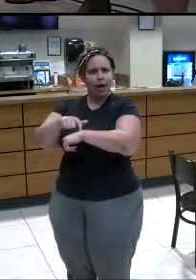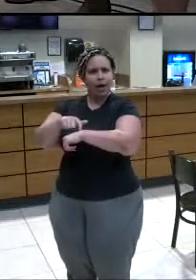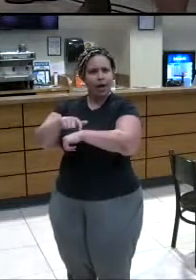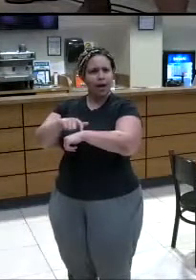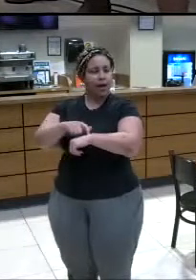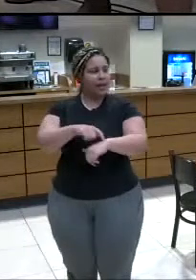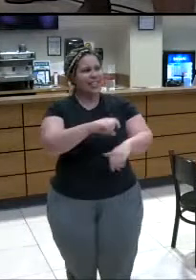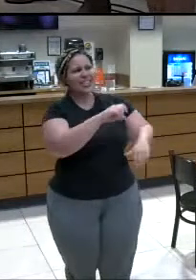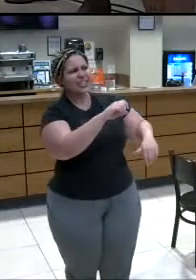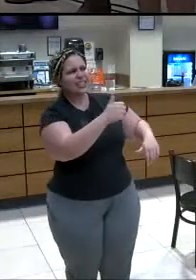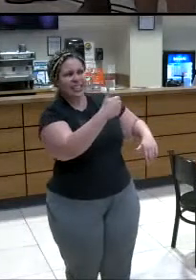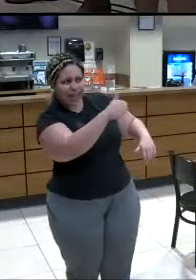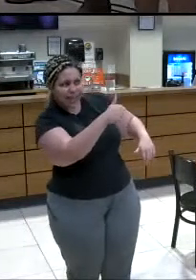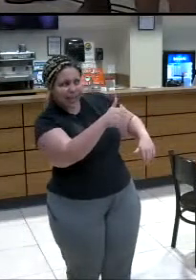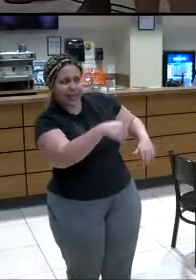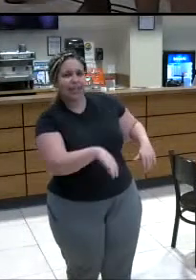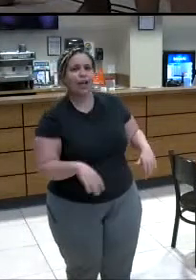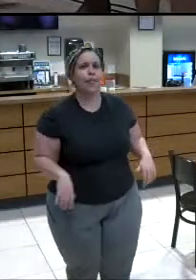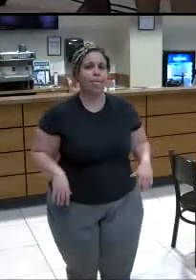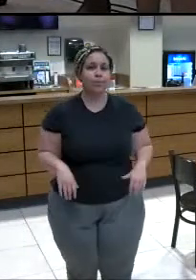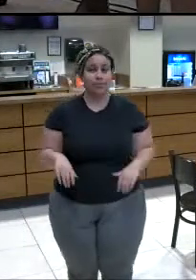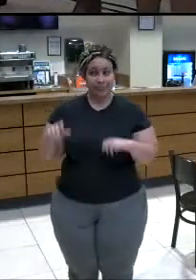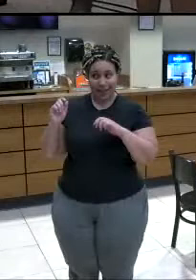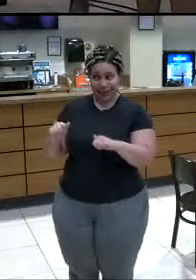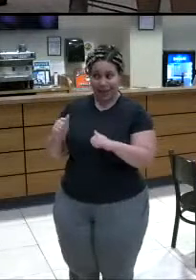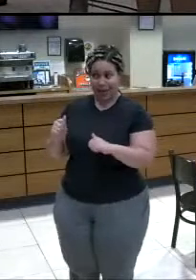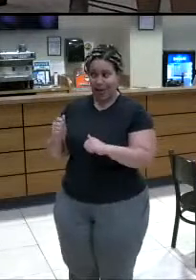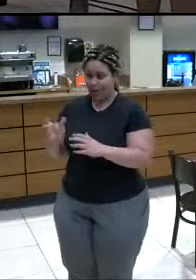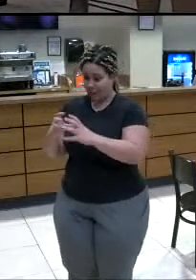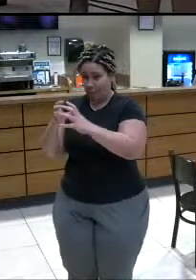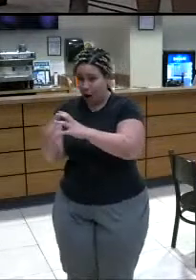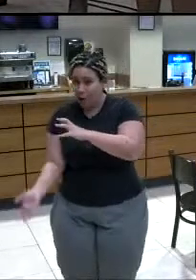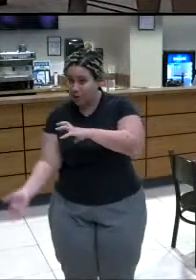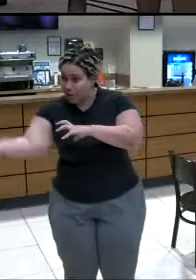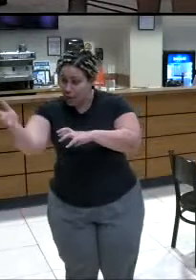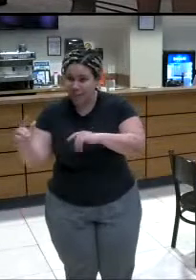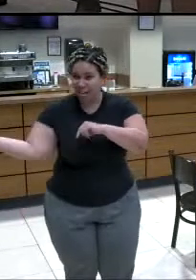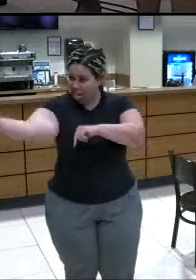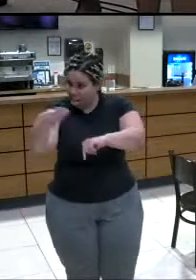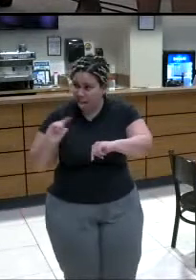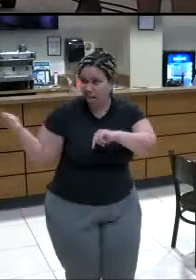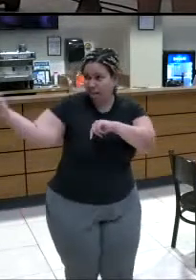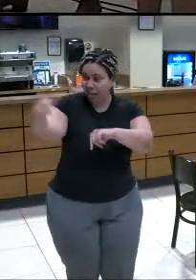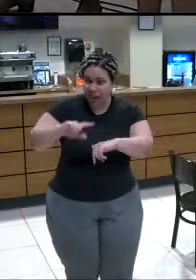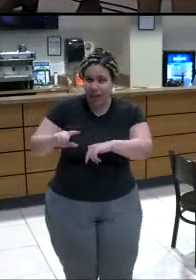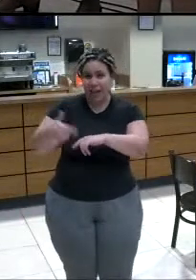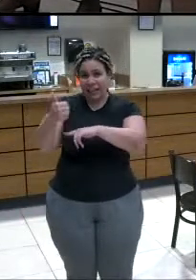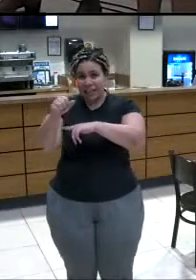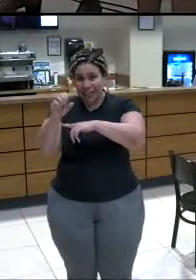10. Does anybody else believe that you can get this ball around in 10 seconds?